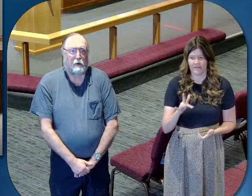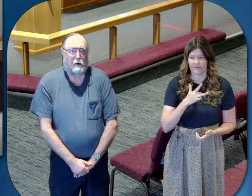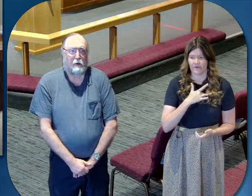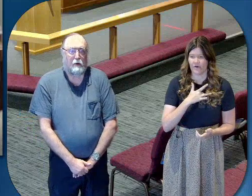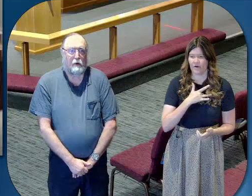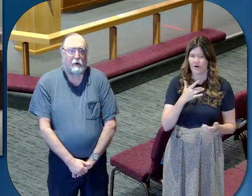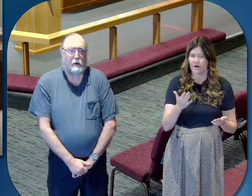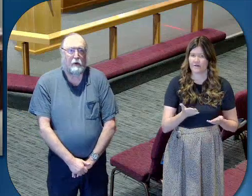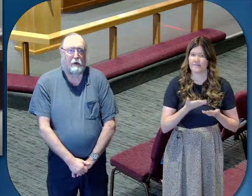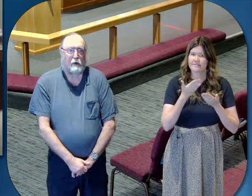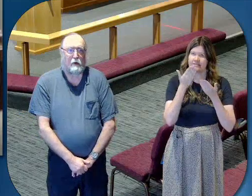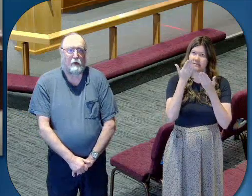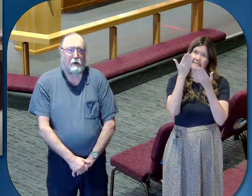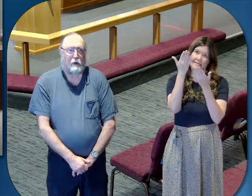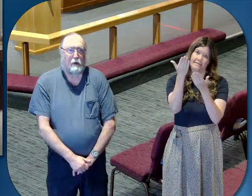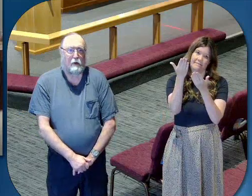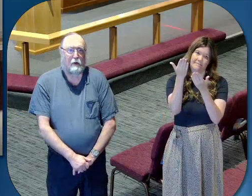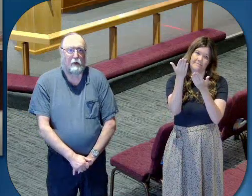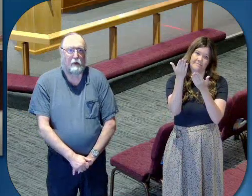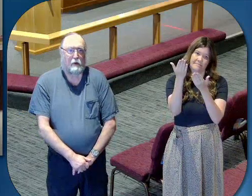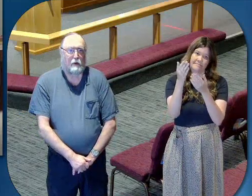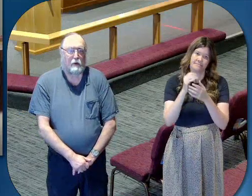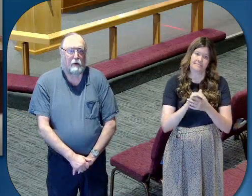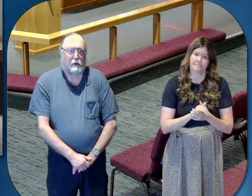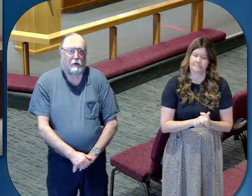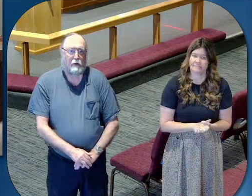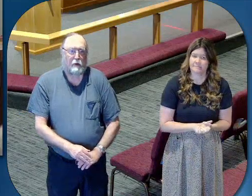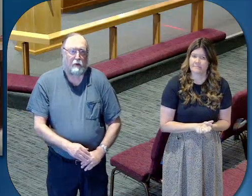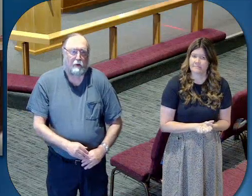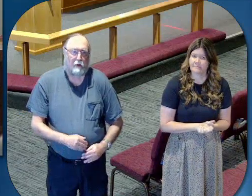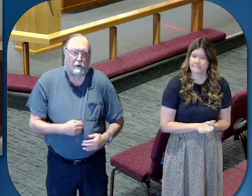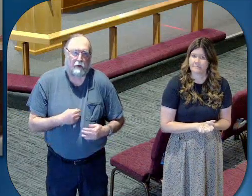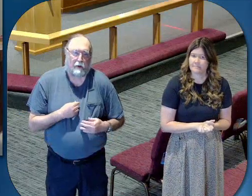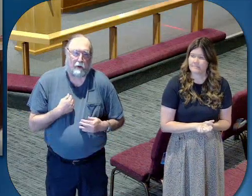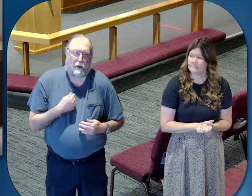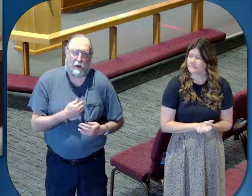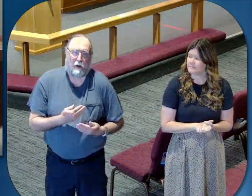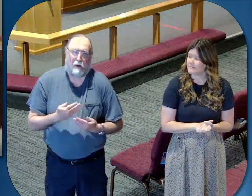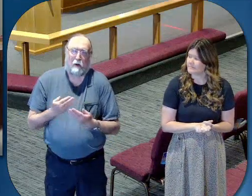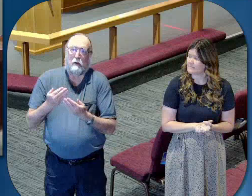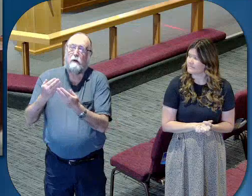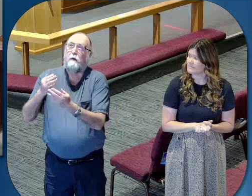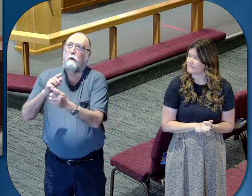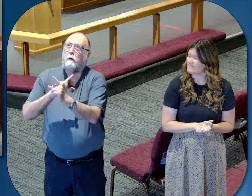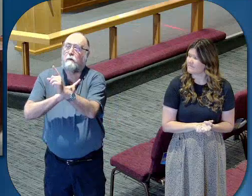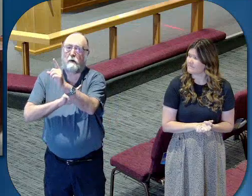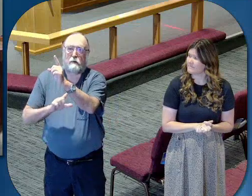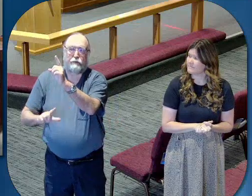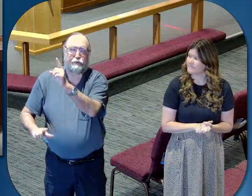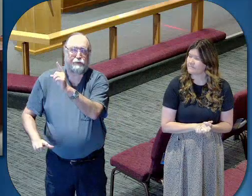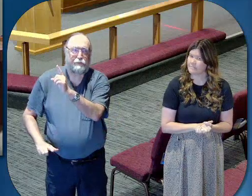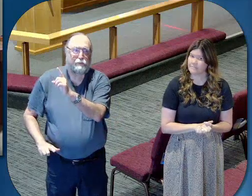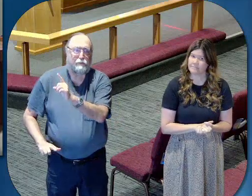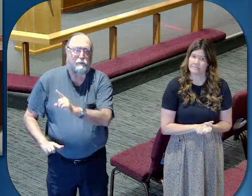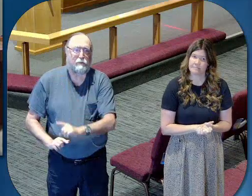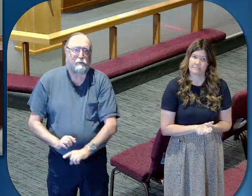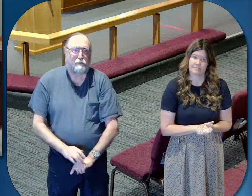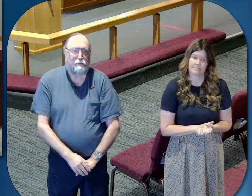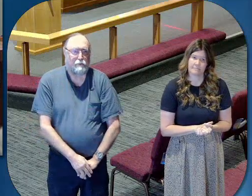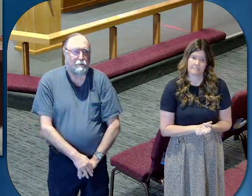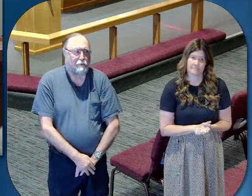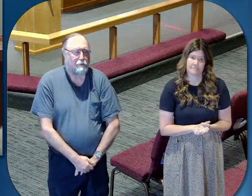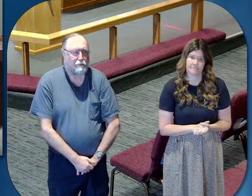Lift up your hearts, we lift them to the